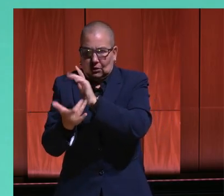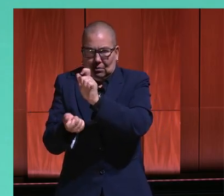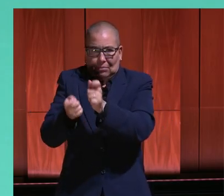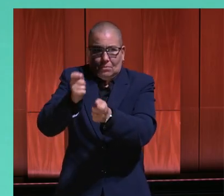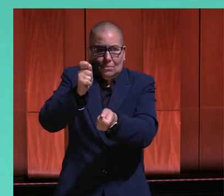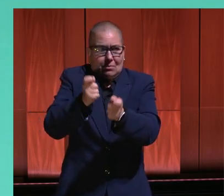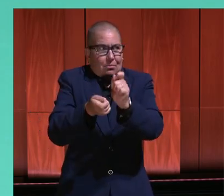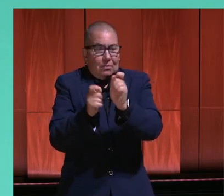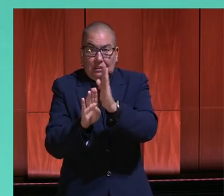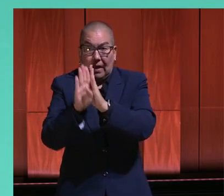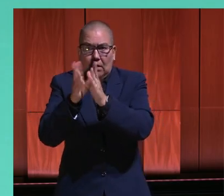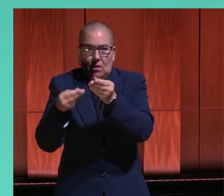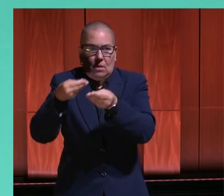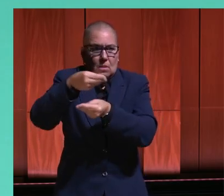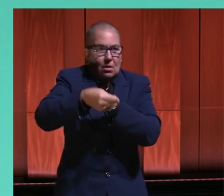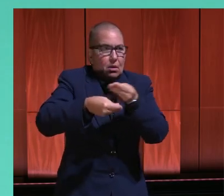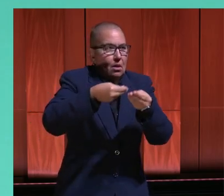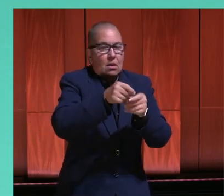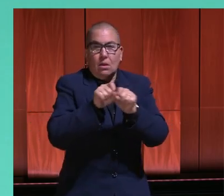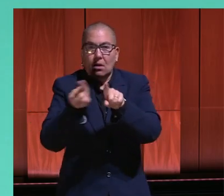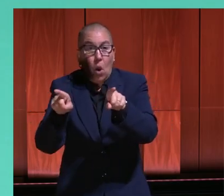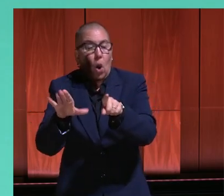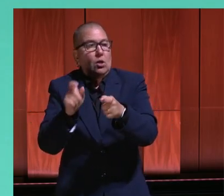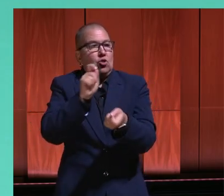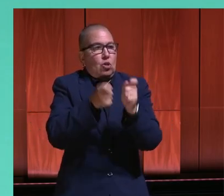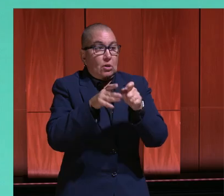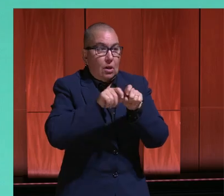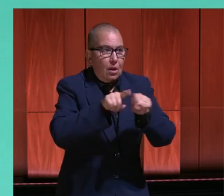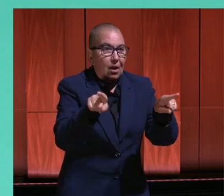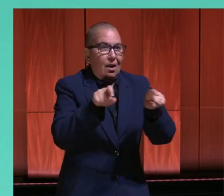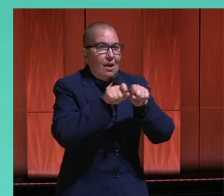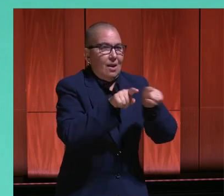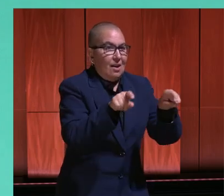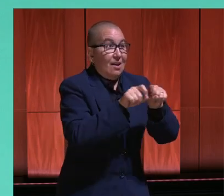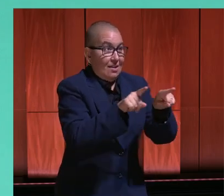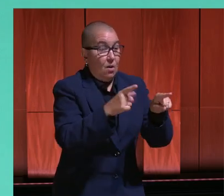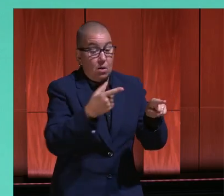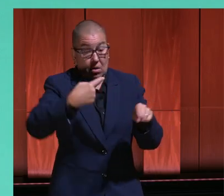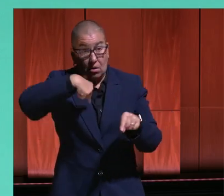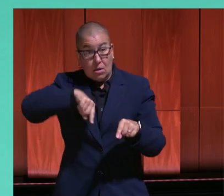in a JNUC keynote that we can take back to campus and start implementing.